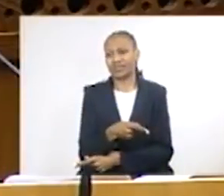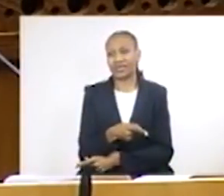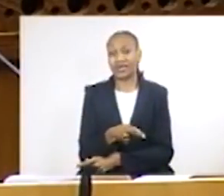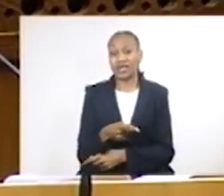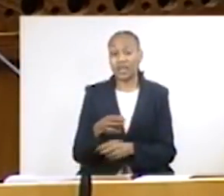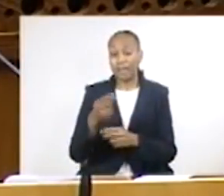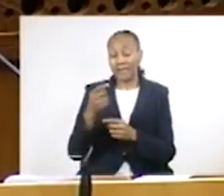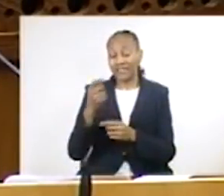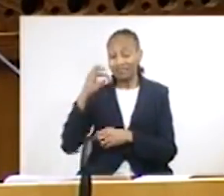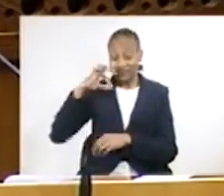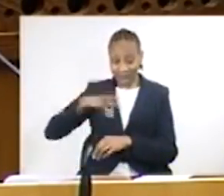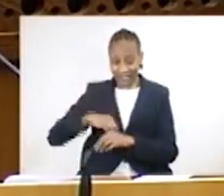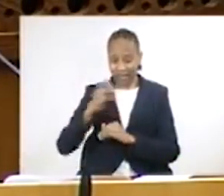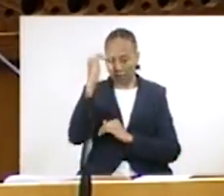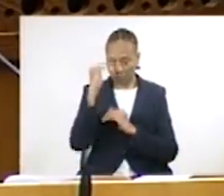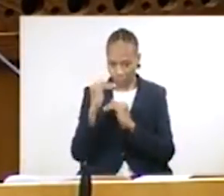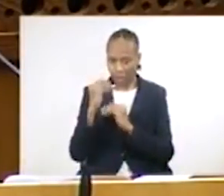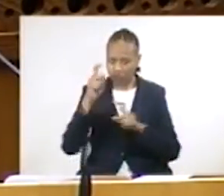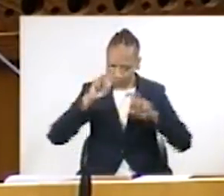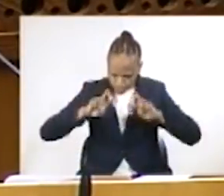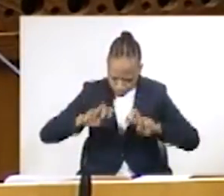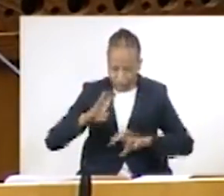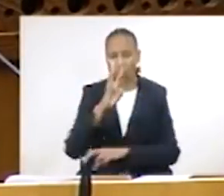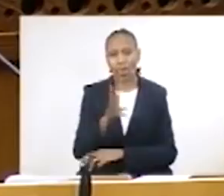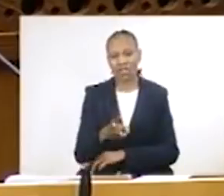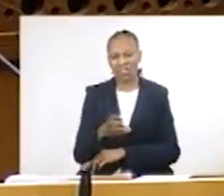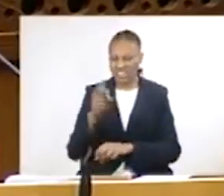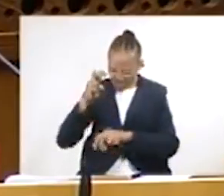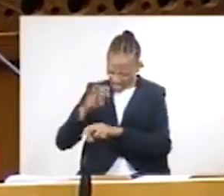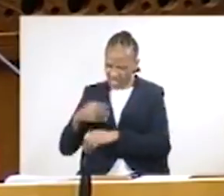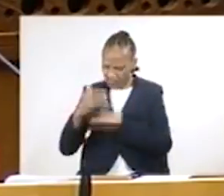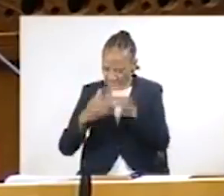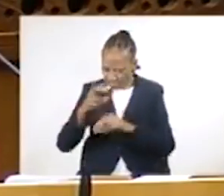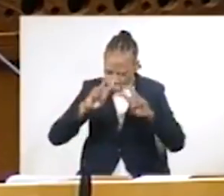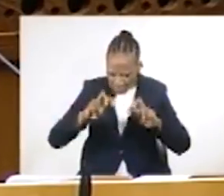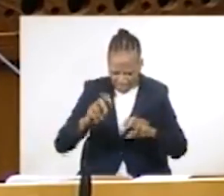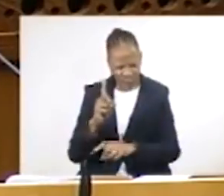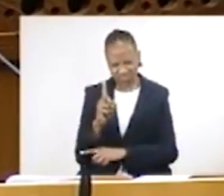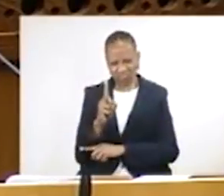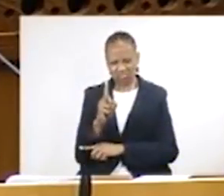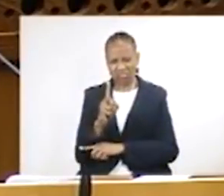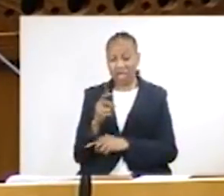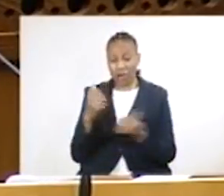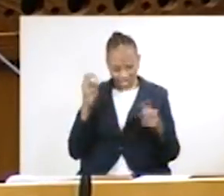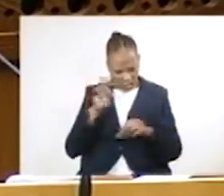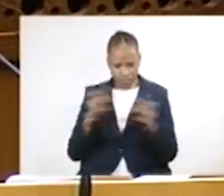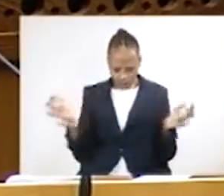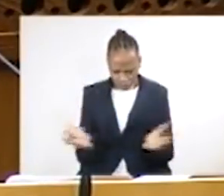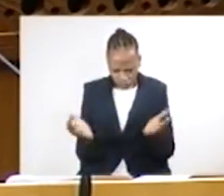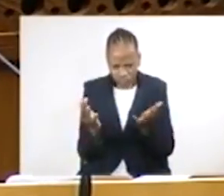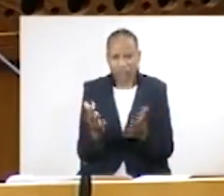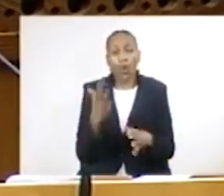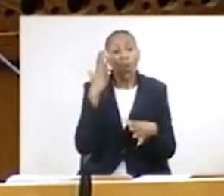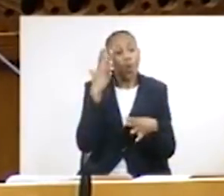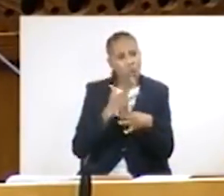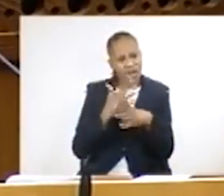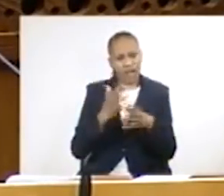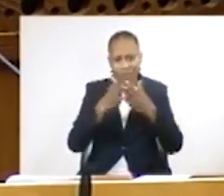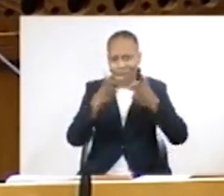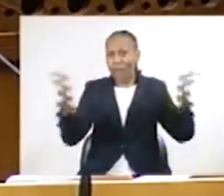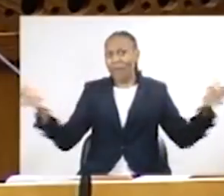you will not be there in 2030, please say nothing about 2030, because you will not be there. The